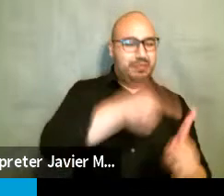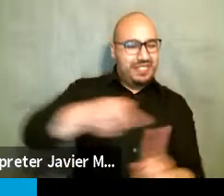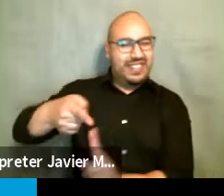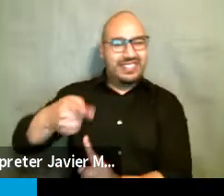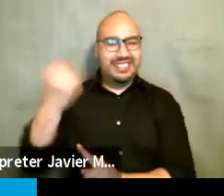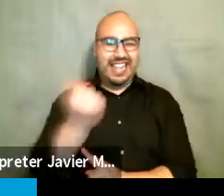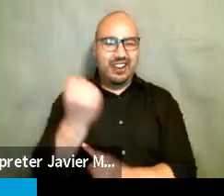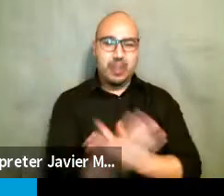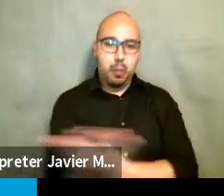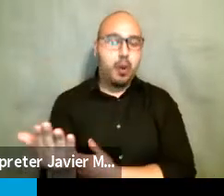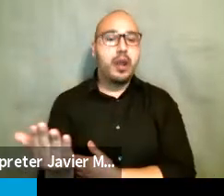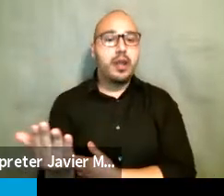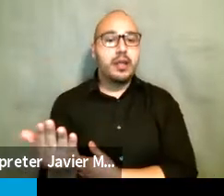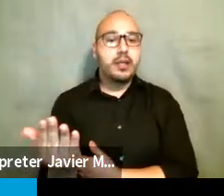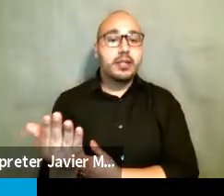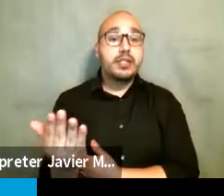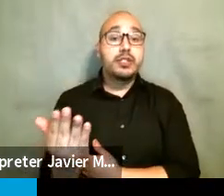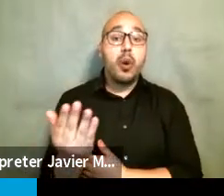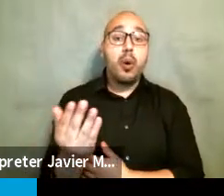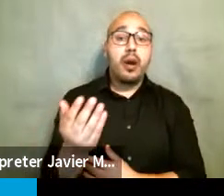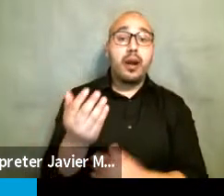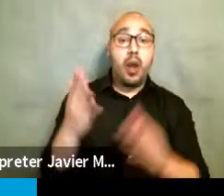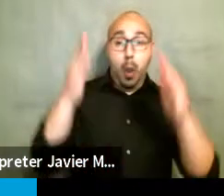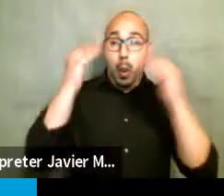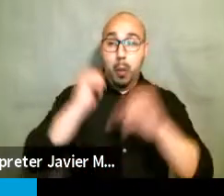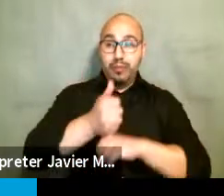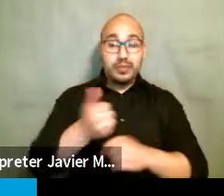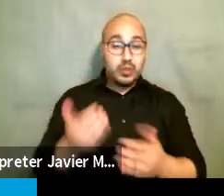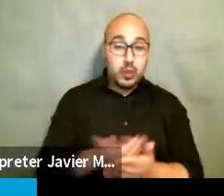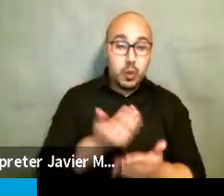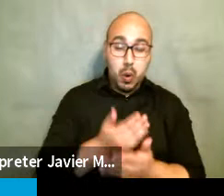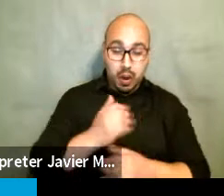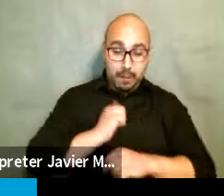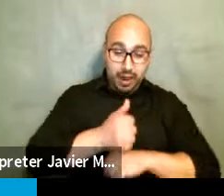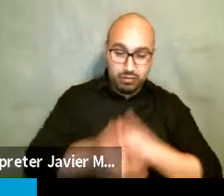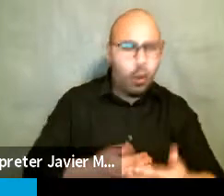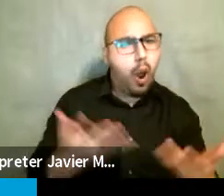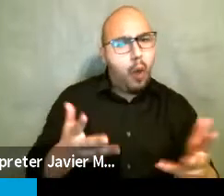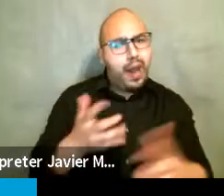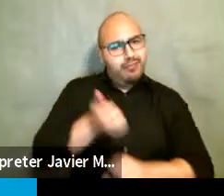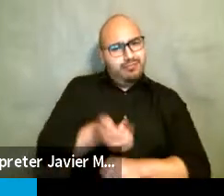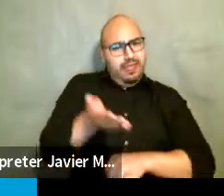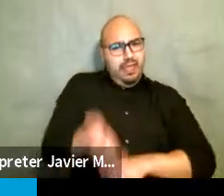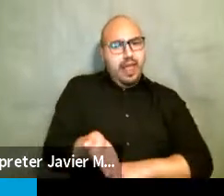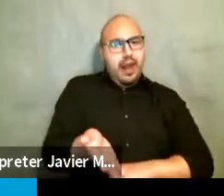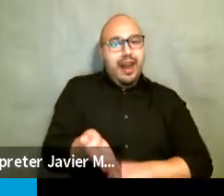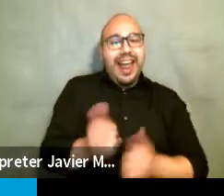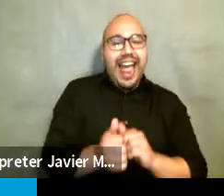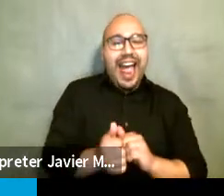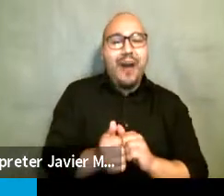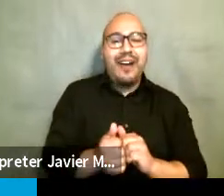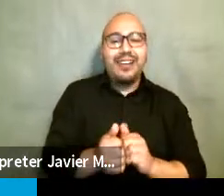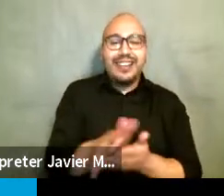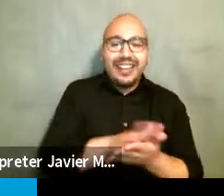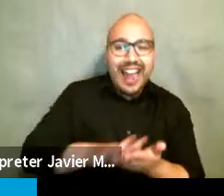and hope, however, is not just building new, it's also focusing on what already exists. And we do that through acts of kindness. Acts of kindness focuses on